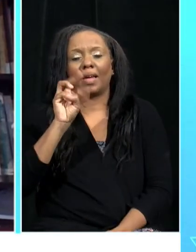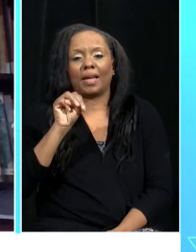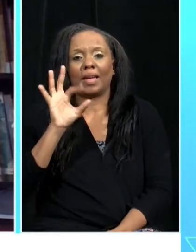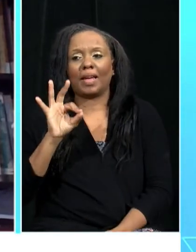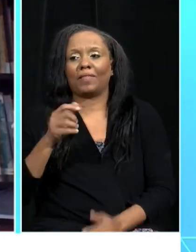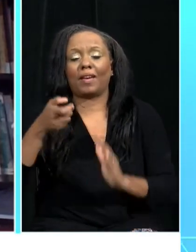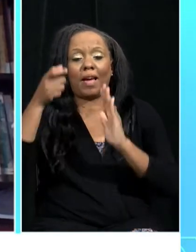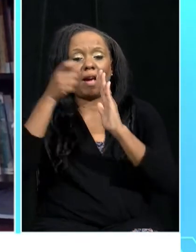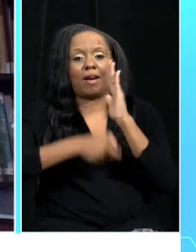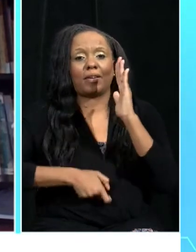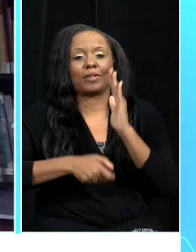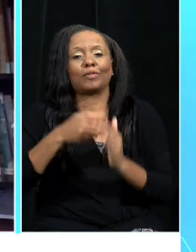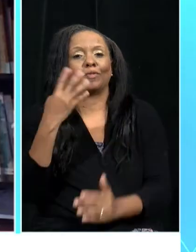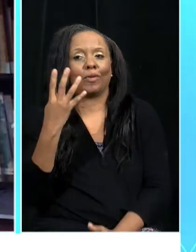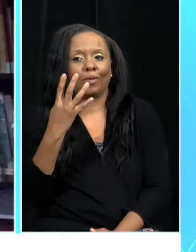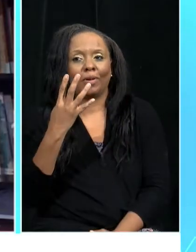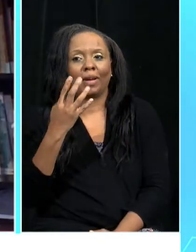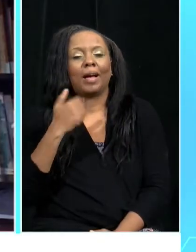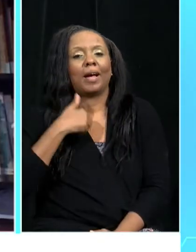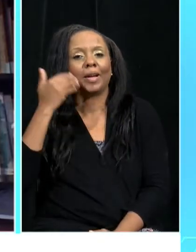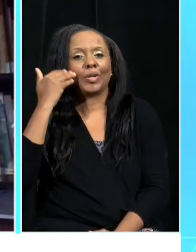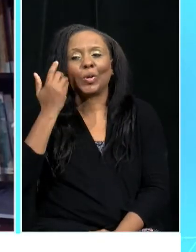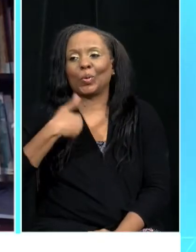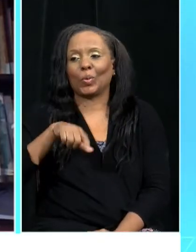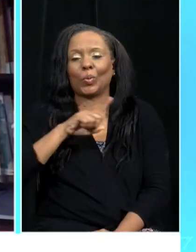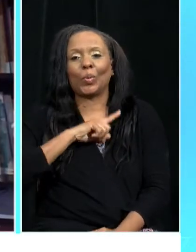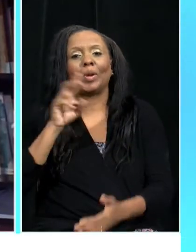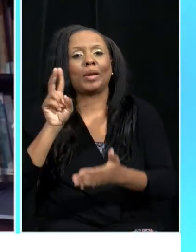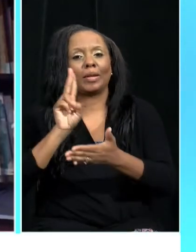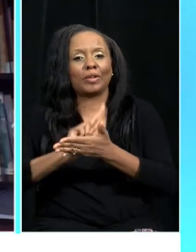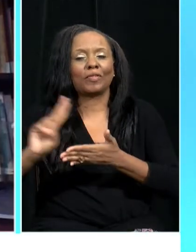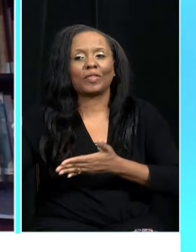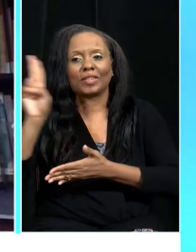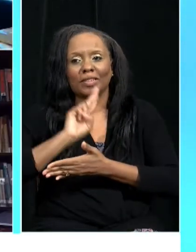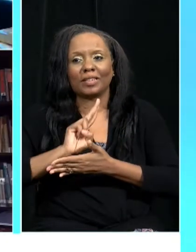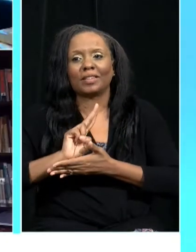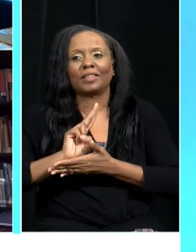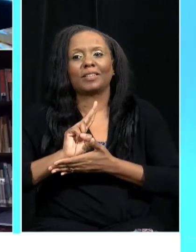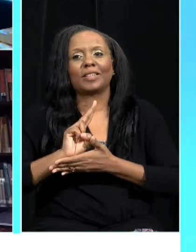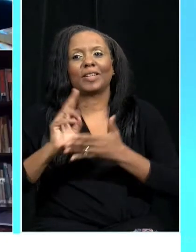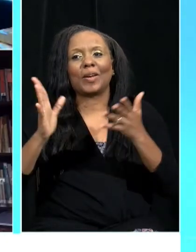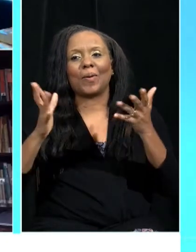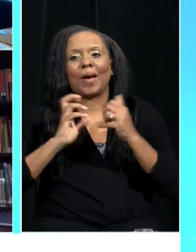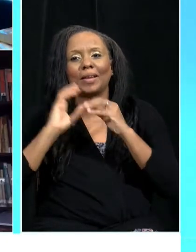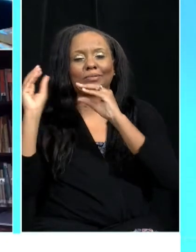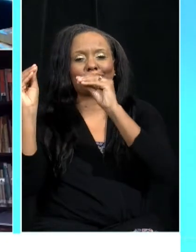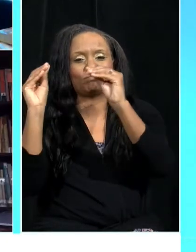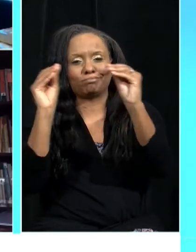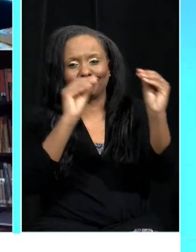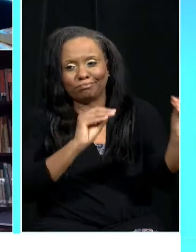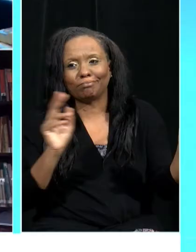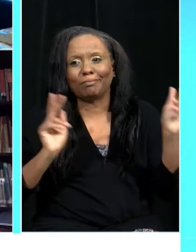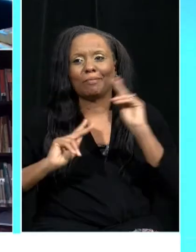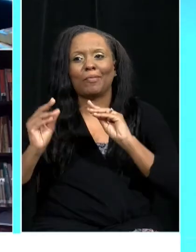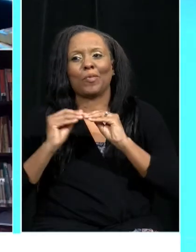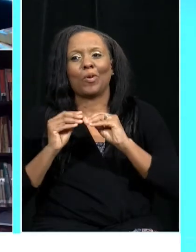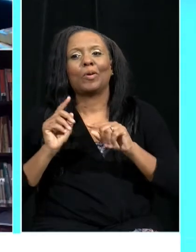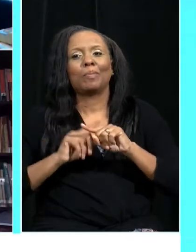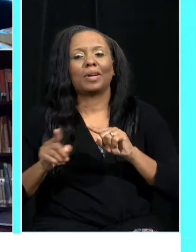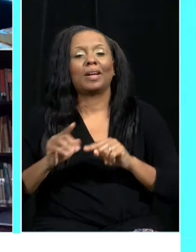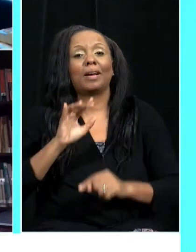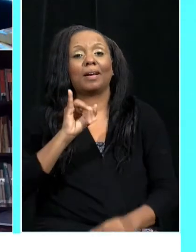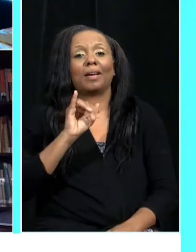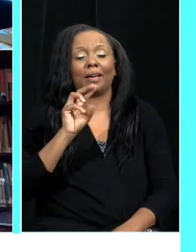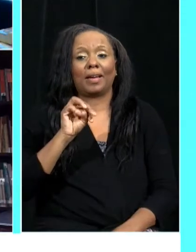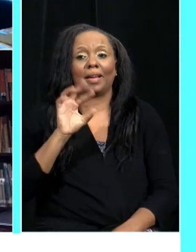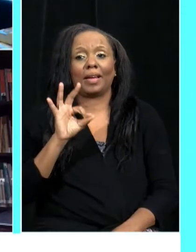guess I'm at UE. We are in the business of public education, so I think it could be useful to say, well, the IMF Article 4